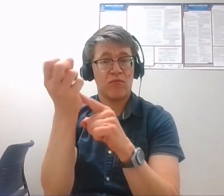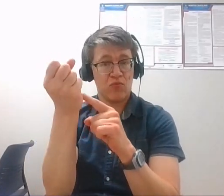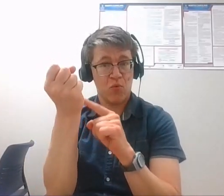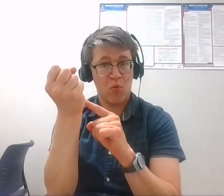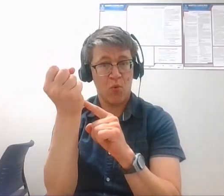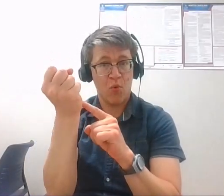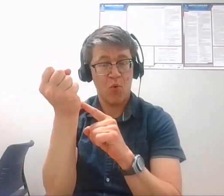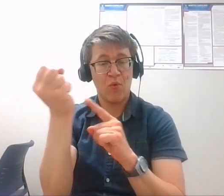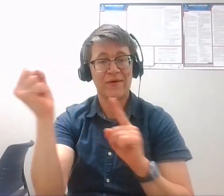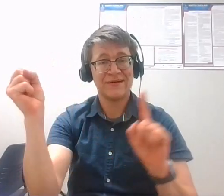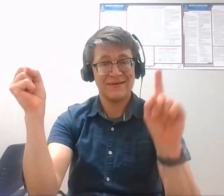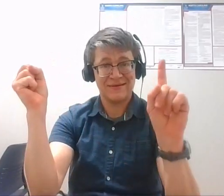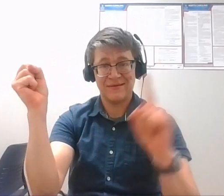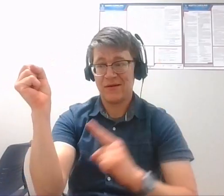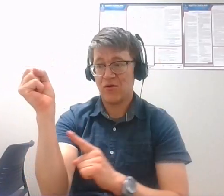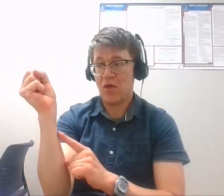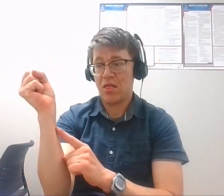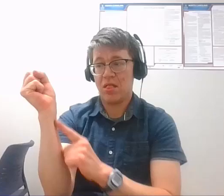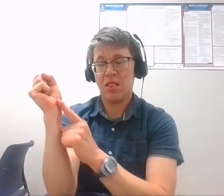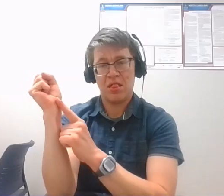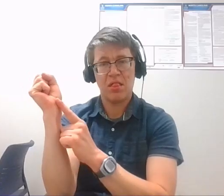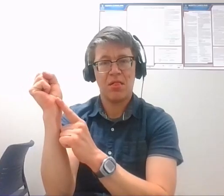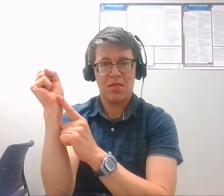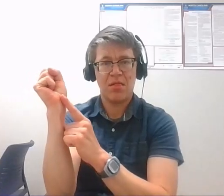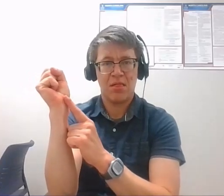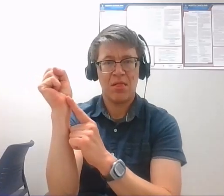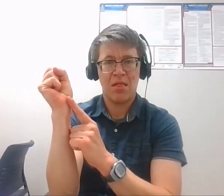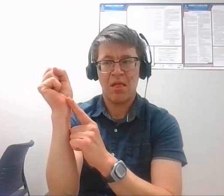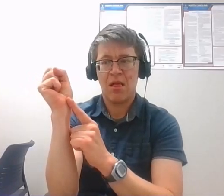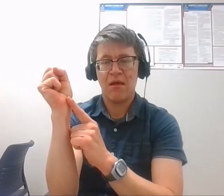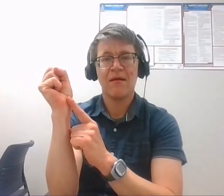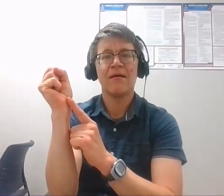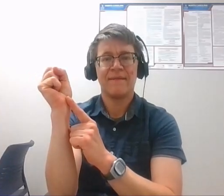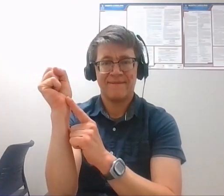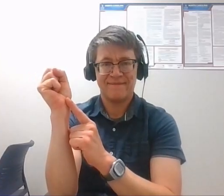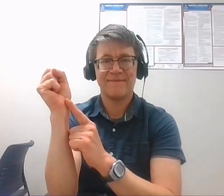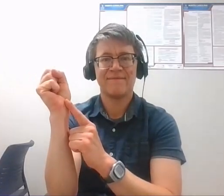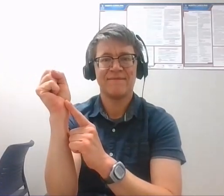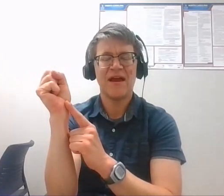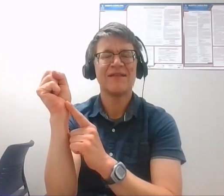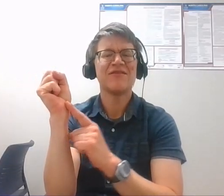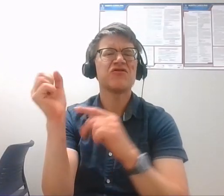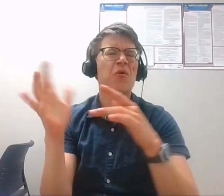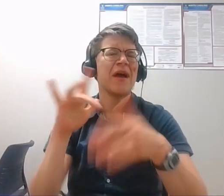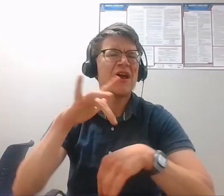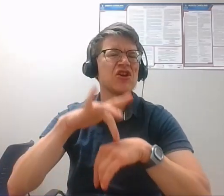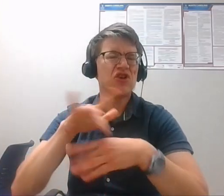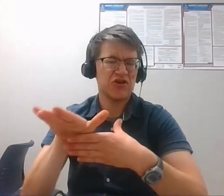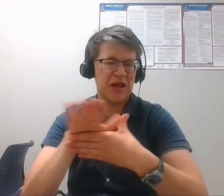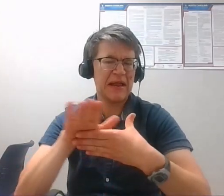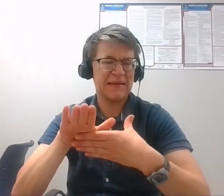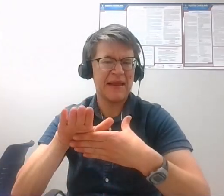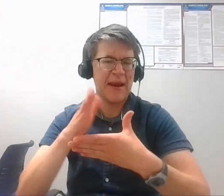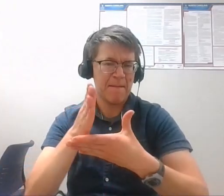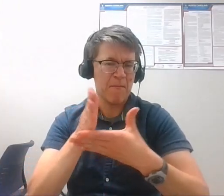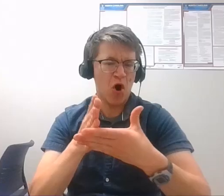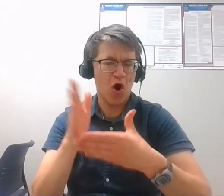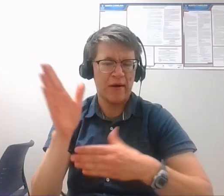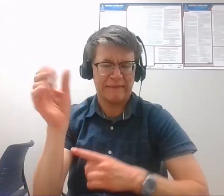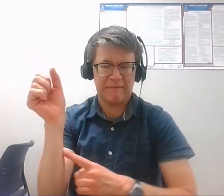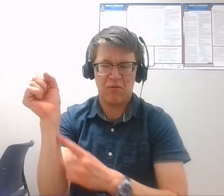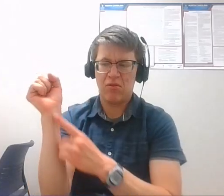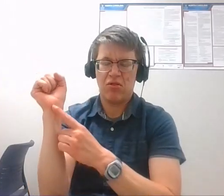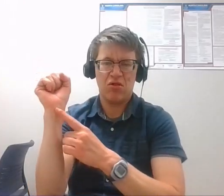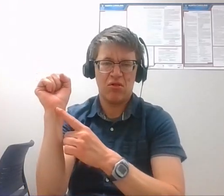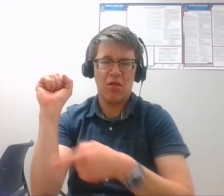a finger of the ungloved hand under the remaining glove, touching its clean side only, and gently peel the second glove off over